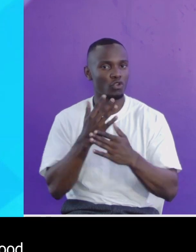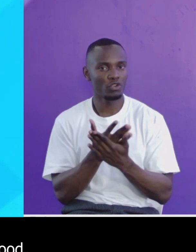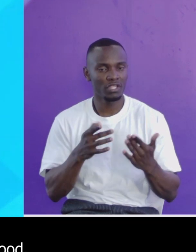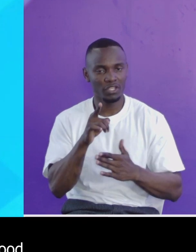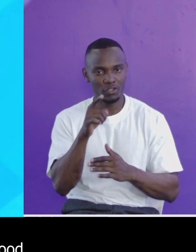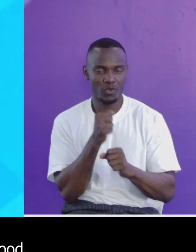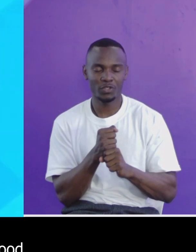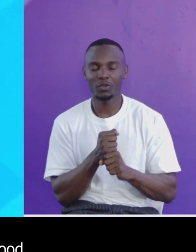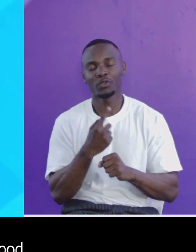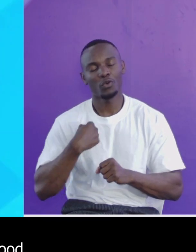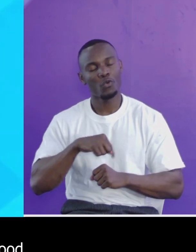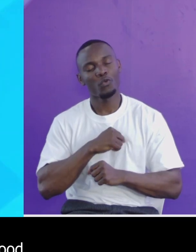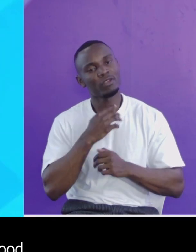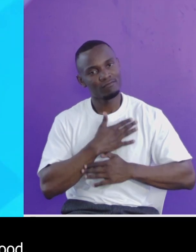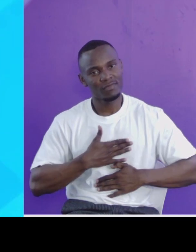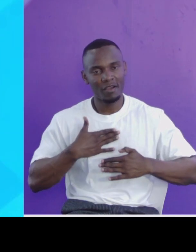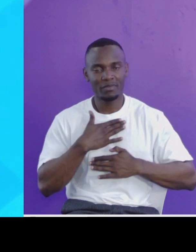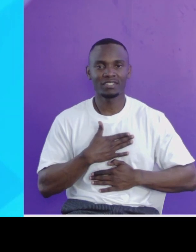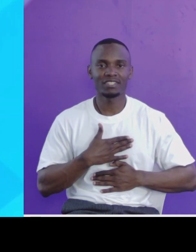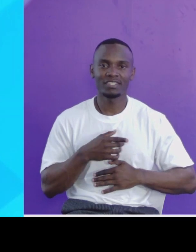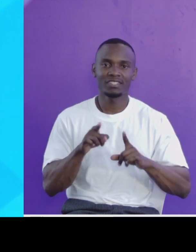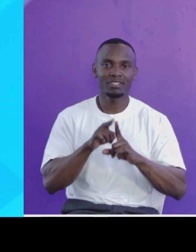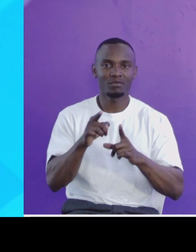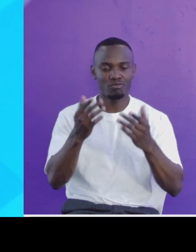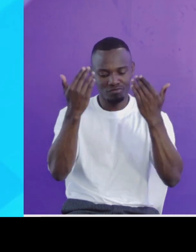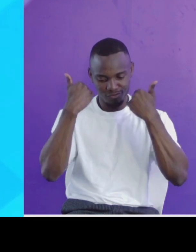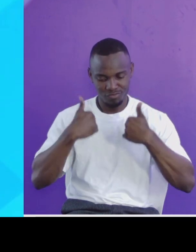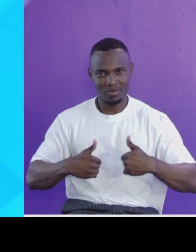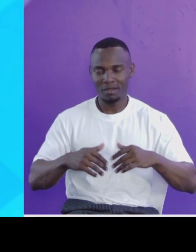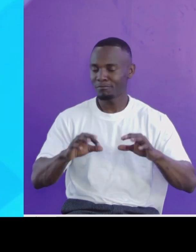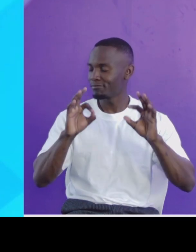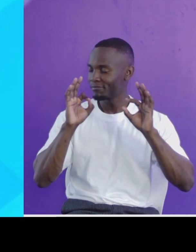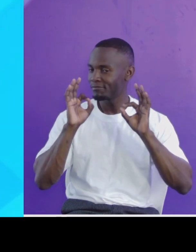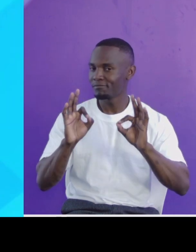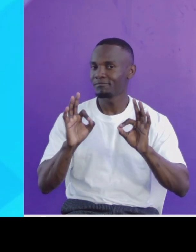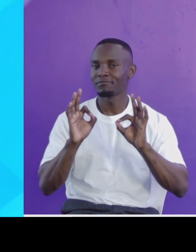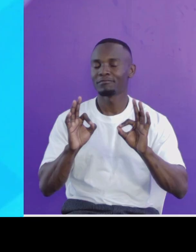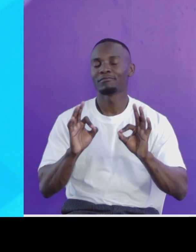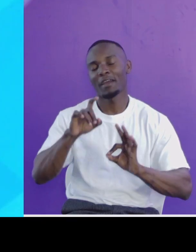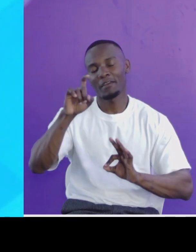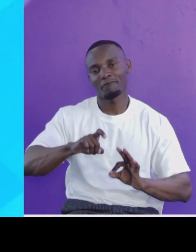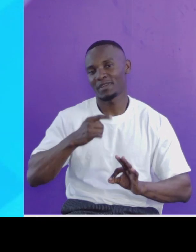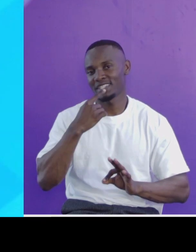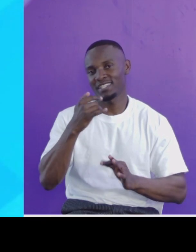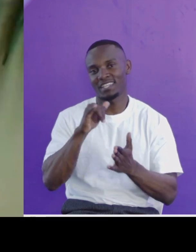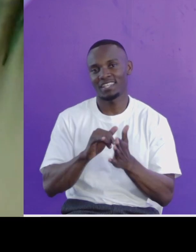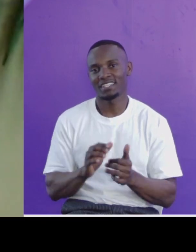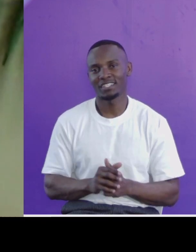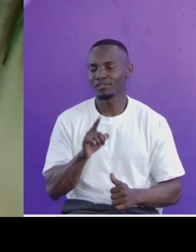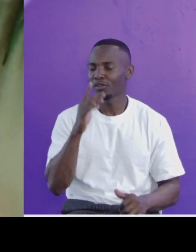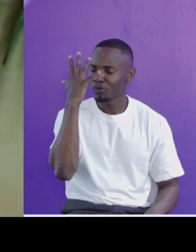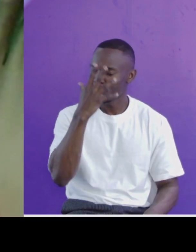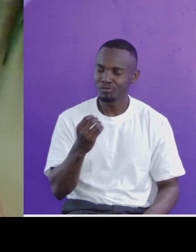you. You're looking good. That is one thing I can't say. You're very